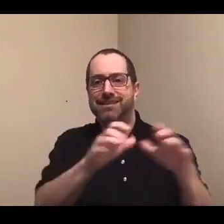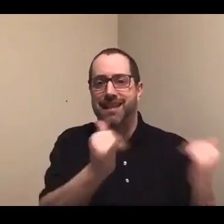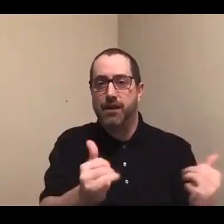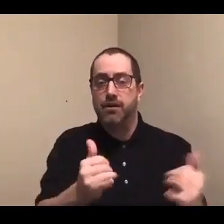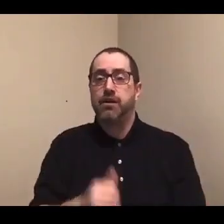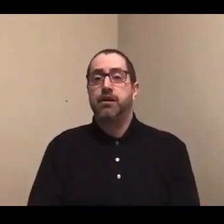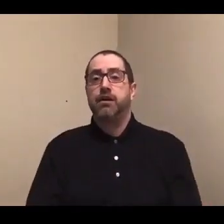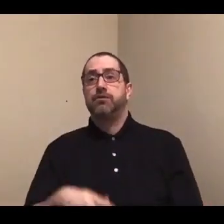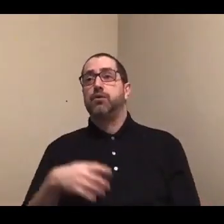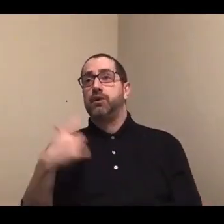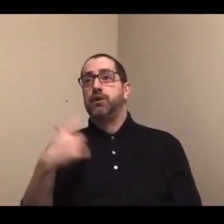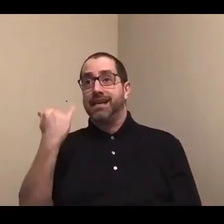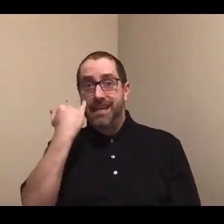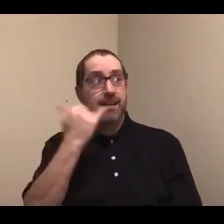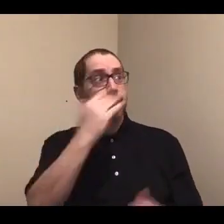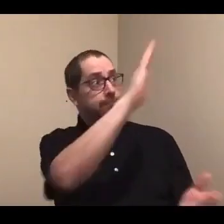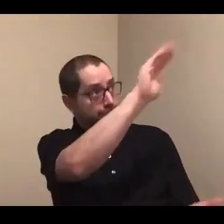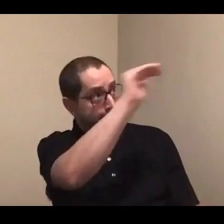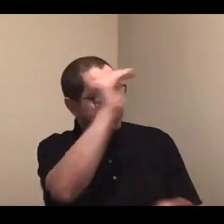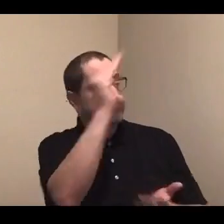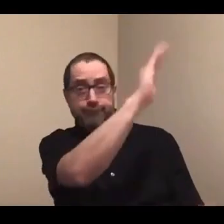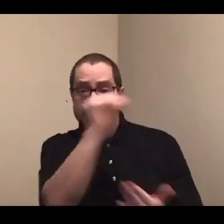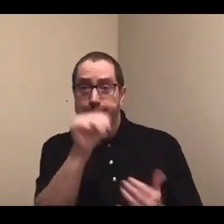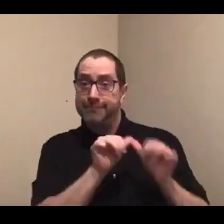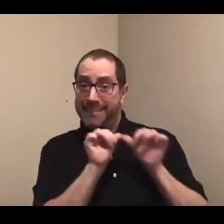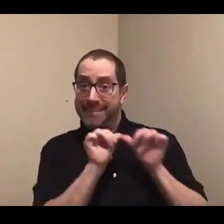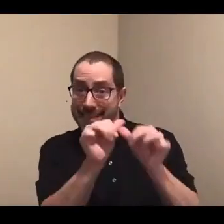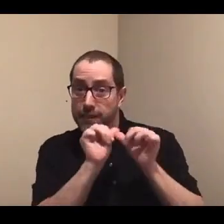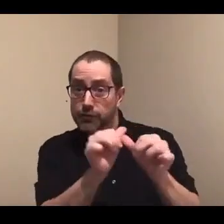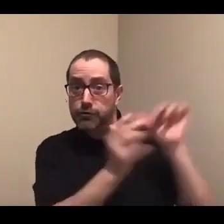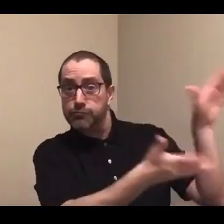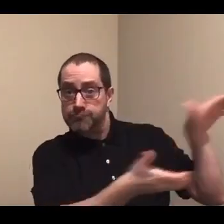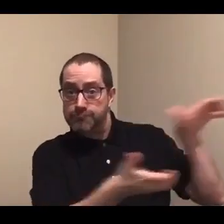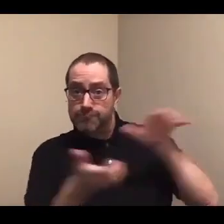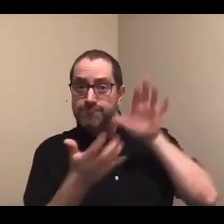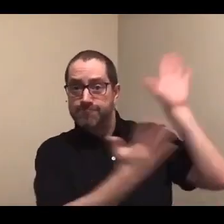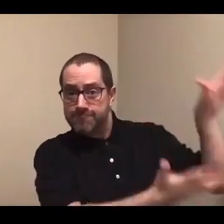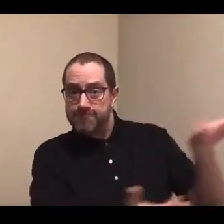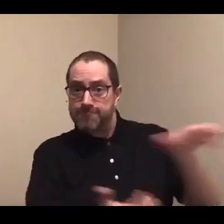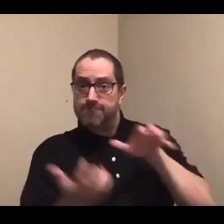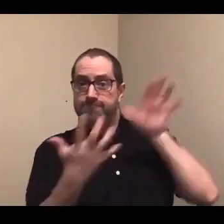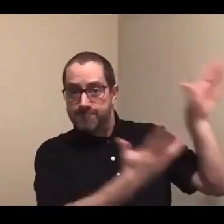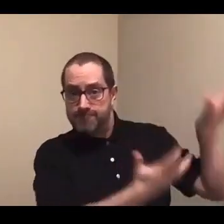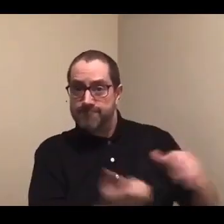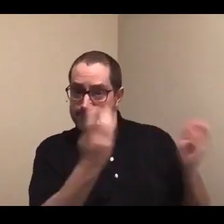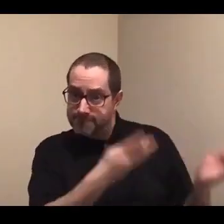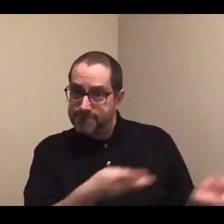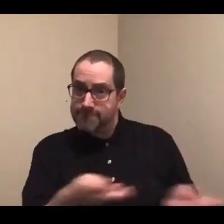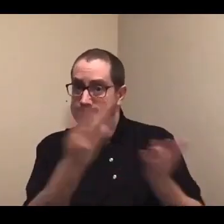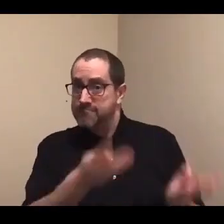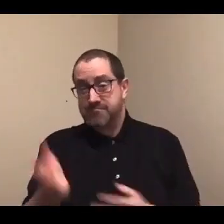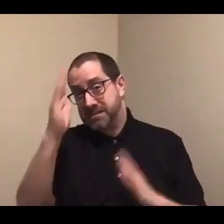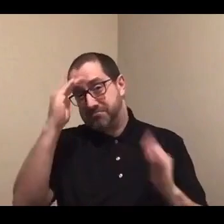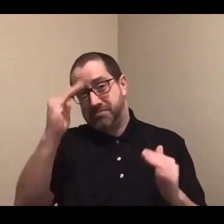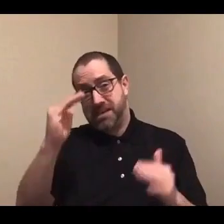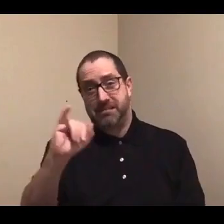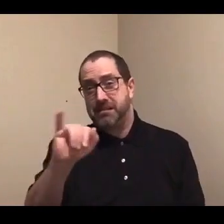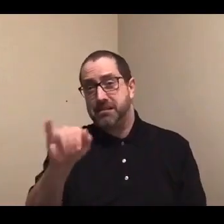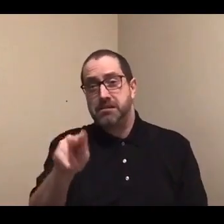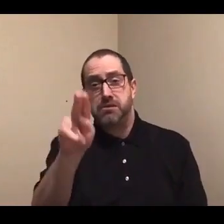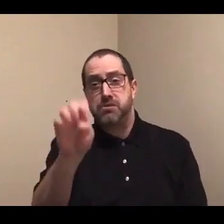stay consistent for the next few months, we should have everybody done early in June, if that everybody that wants to